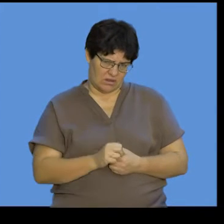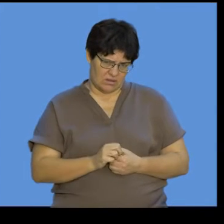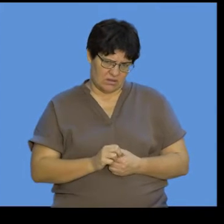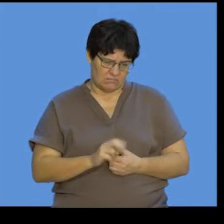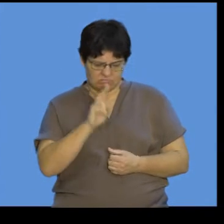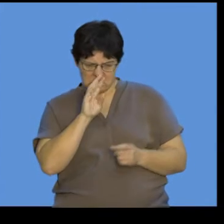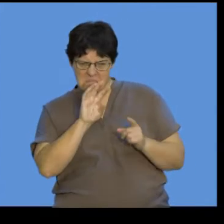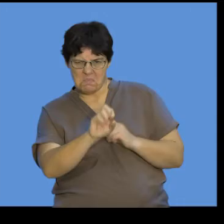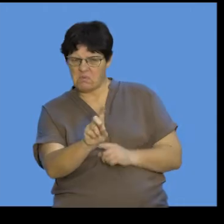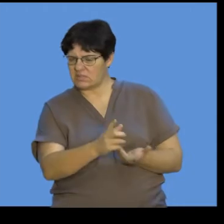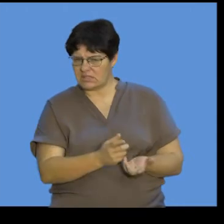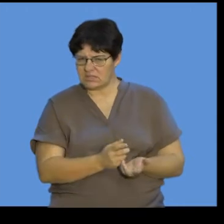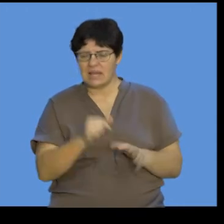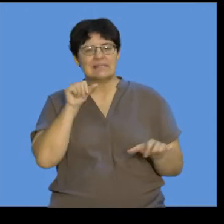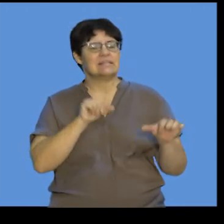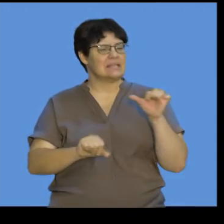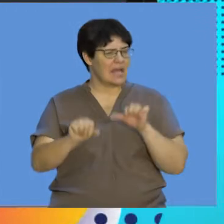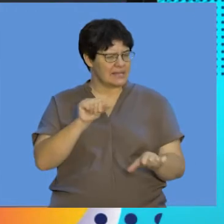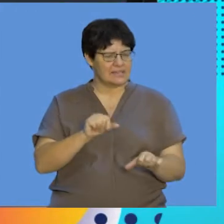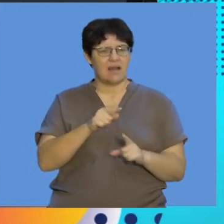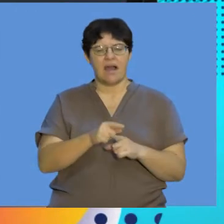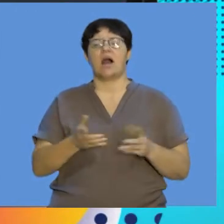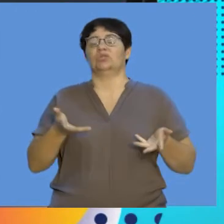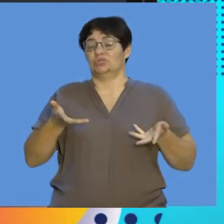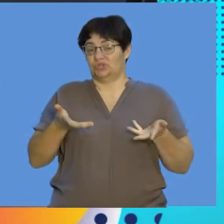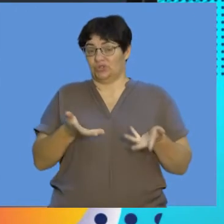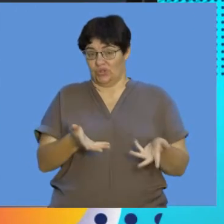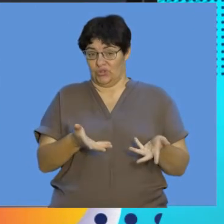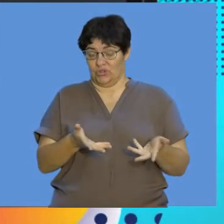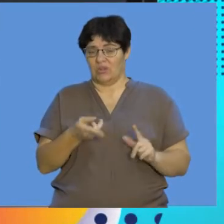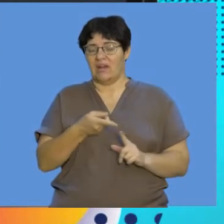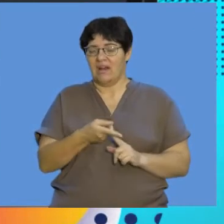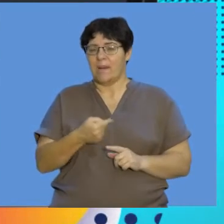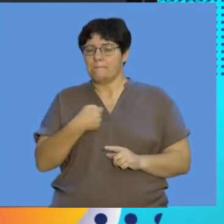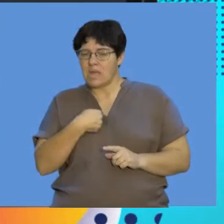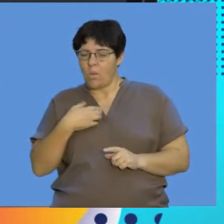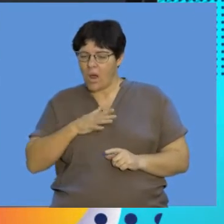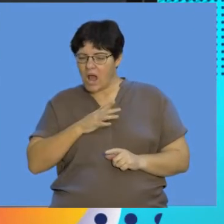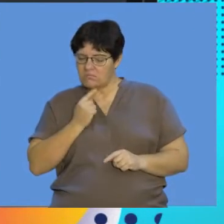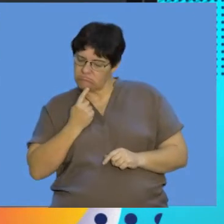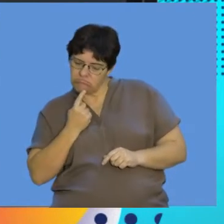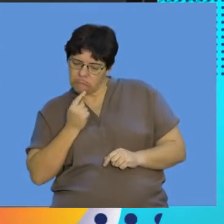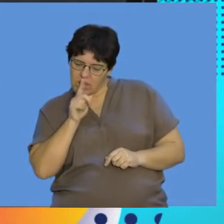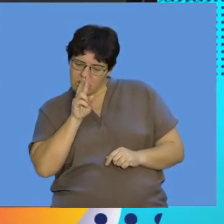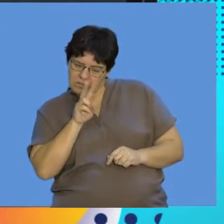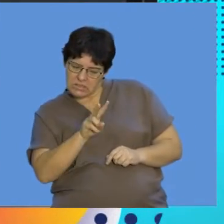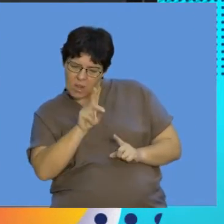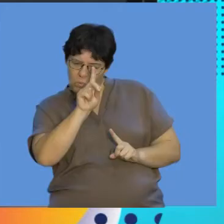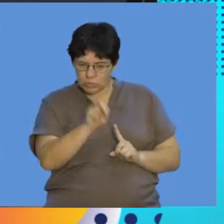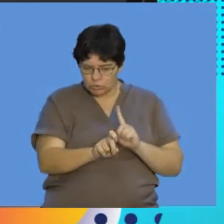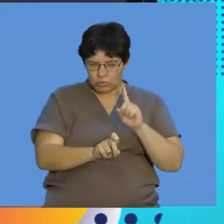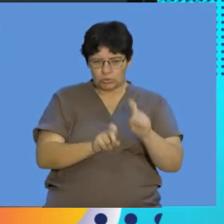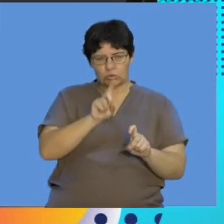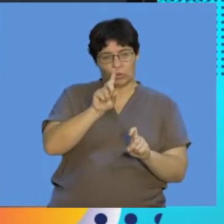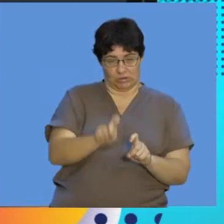in many ways, in its very nature, it's about us asking questions, and the questions that we